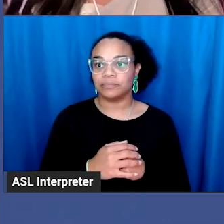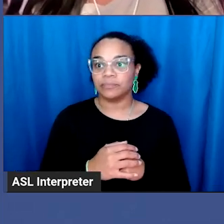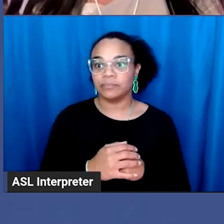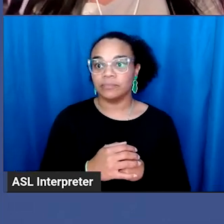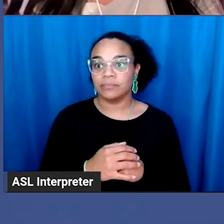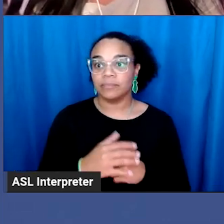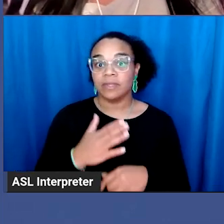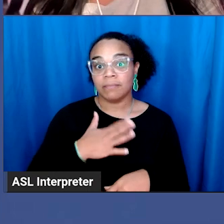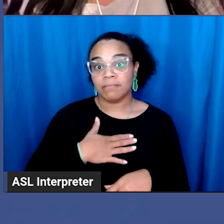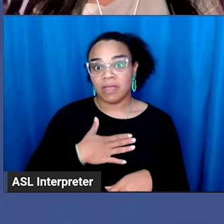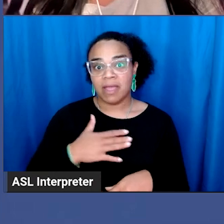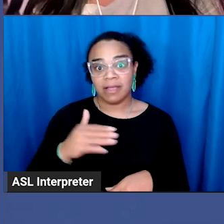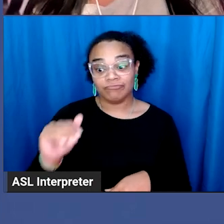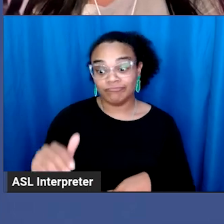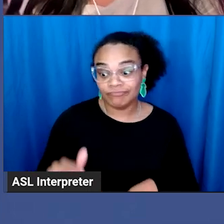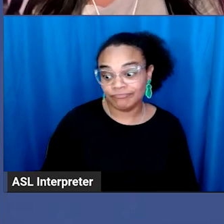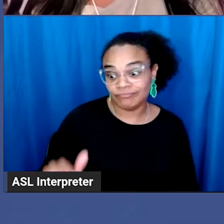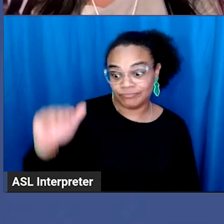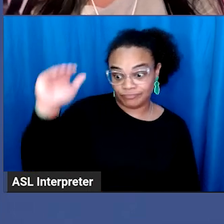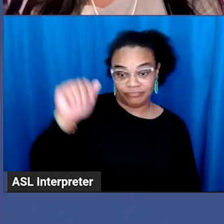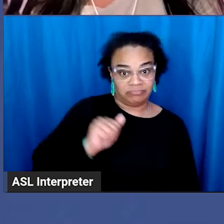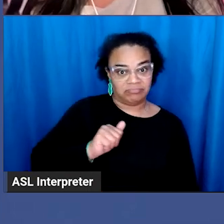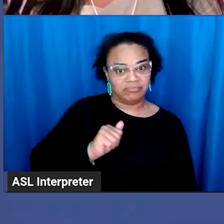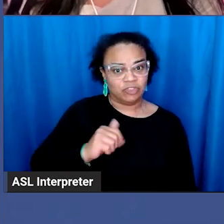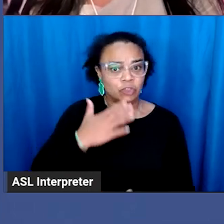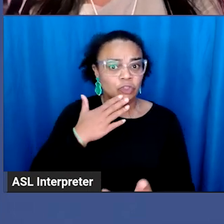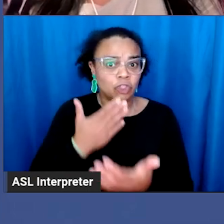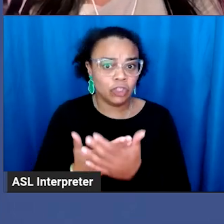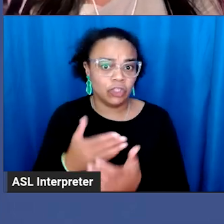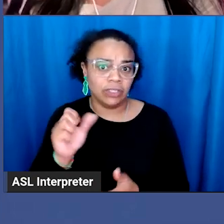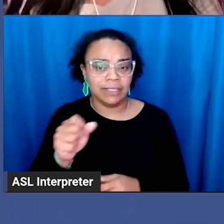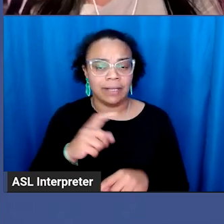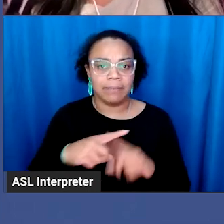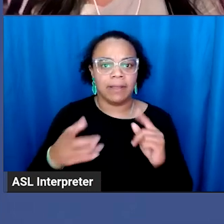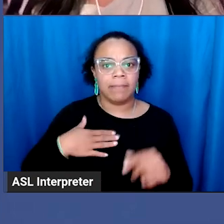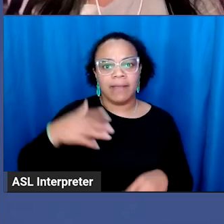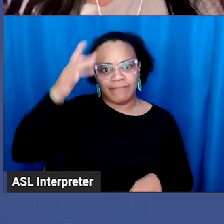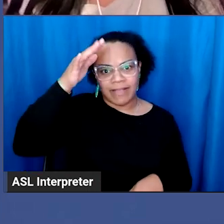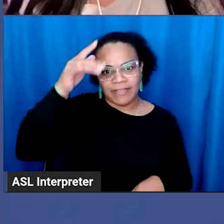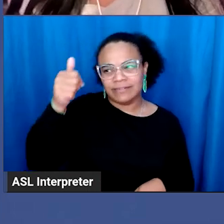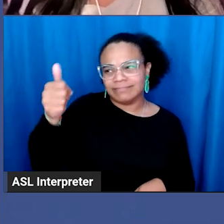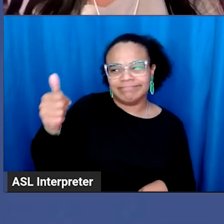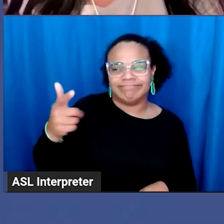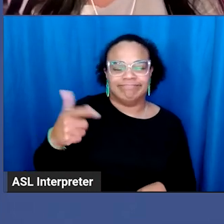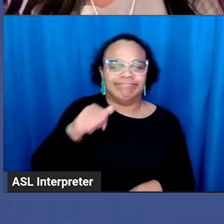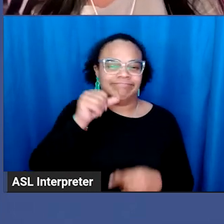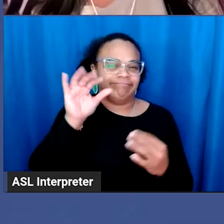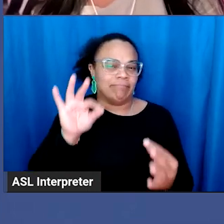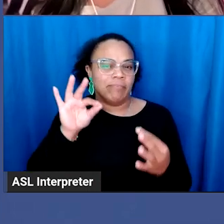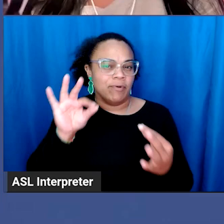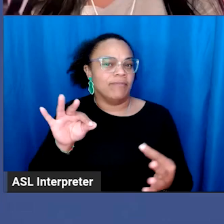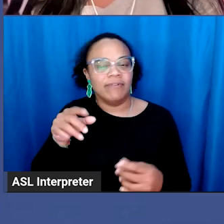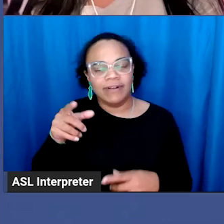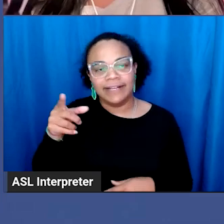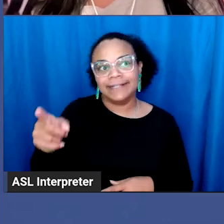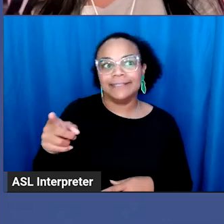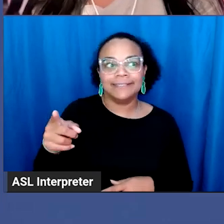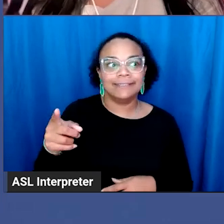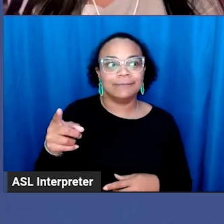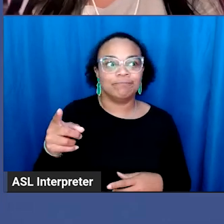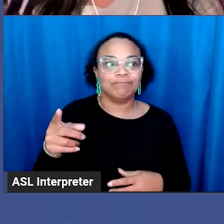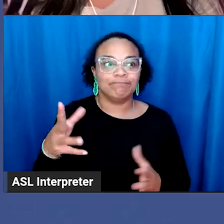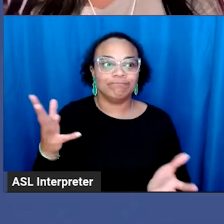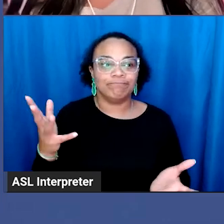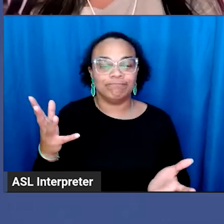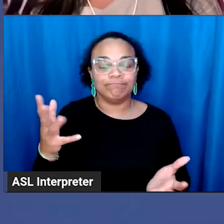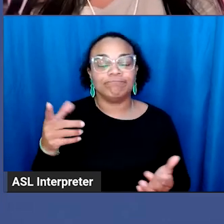I had a good upbringing, but my father was he wasn't a model citizen. My father was he